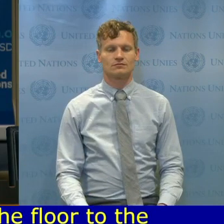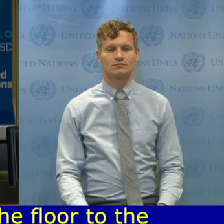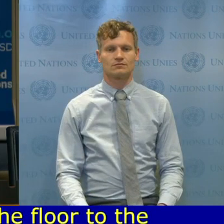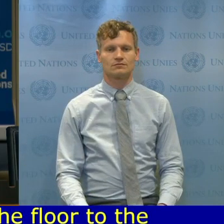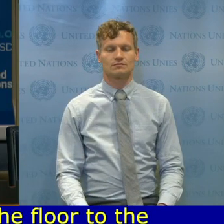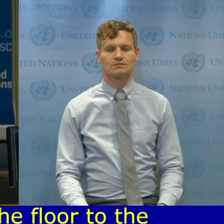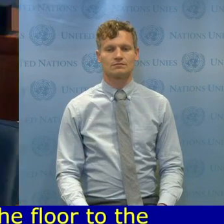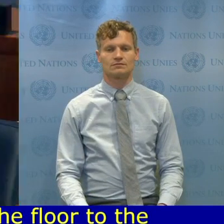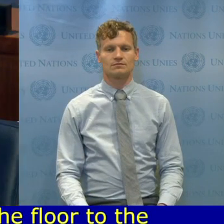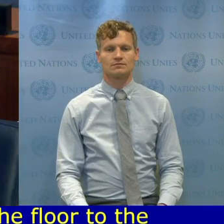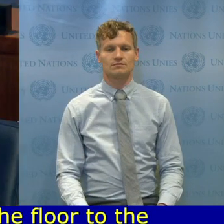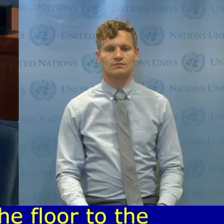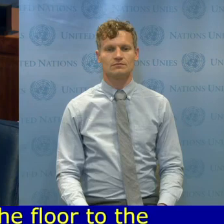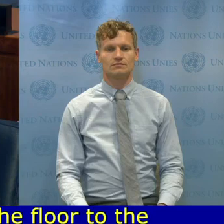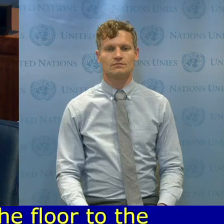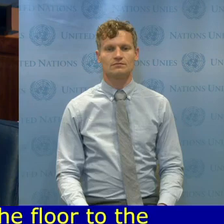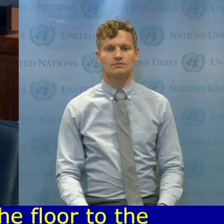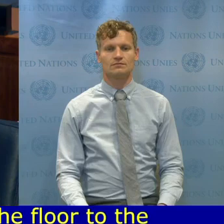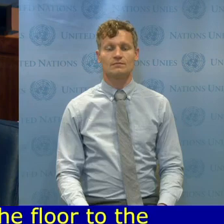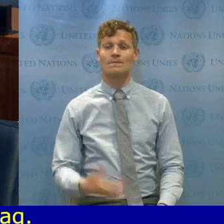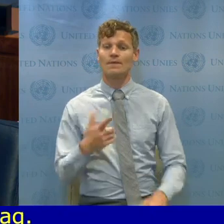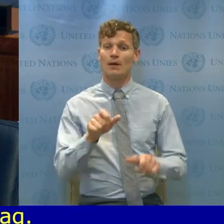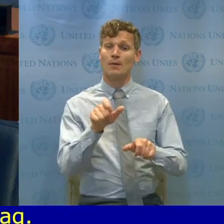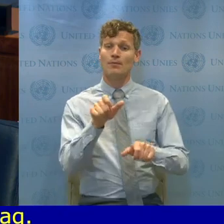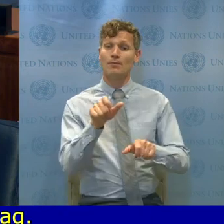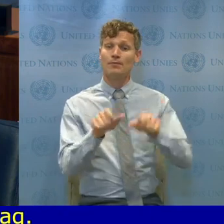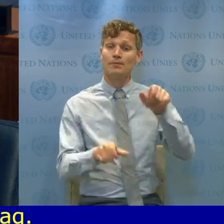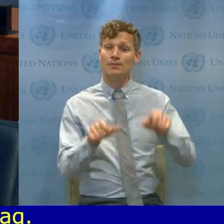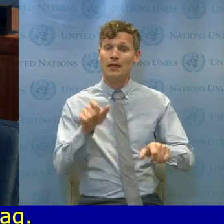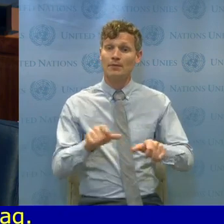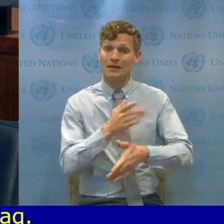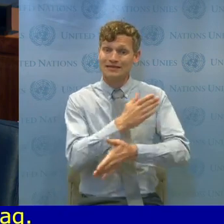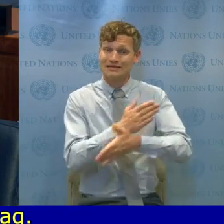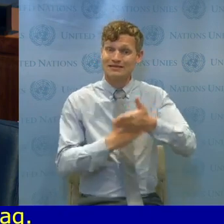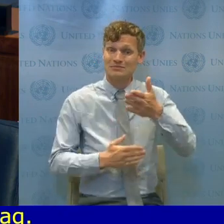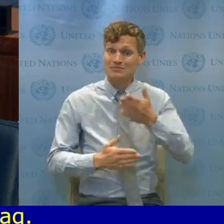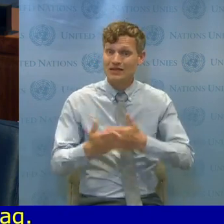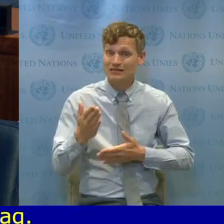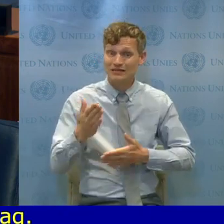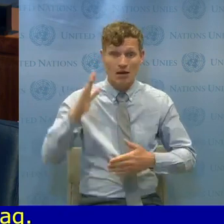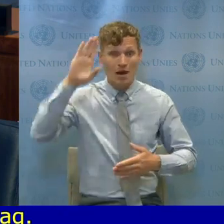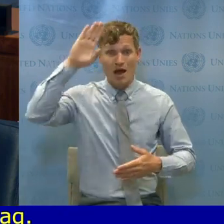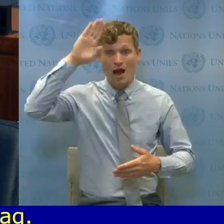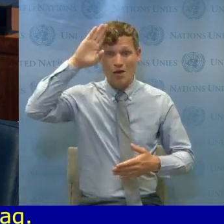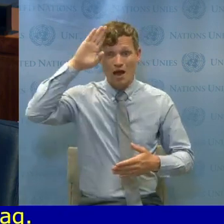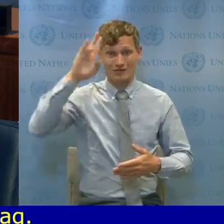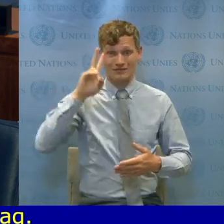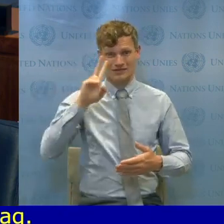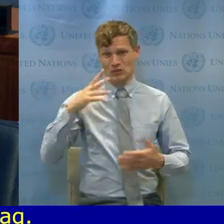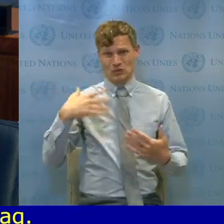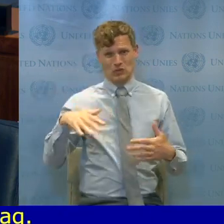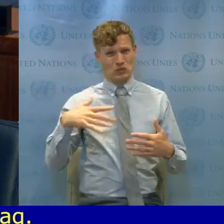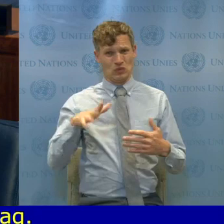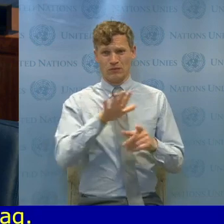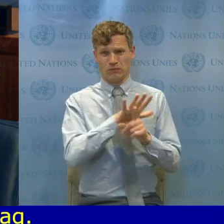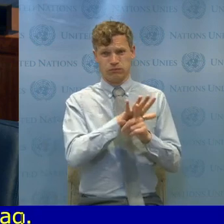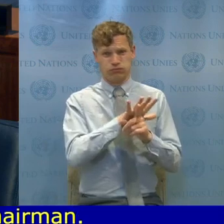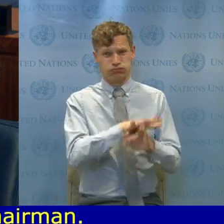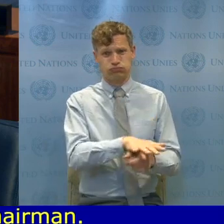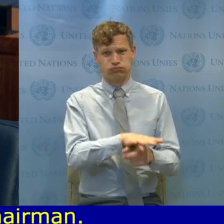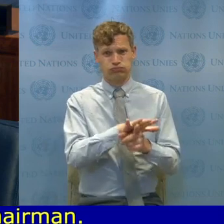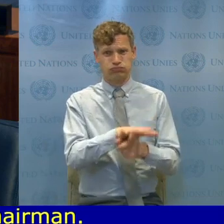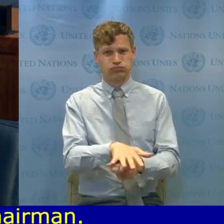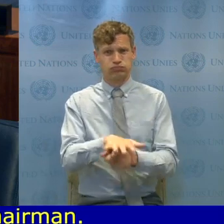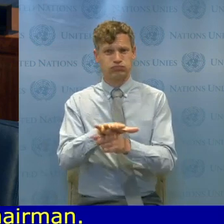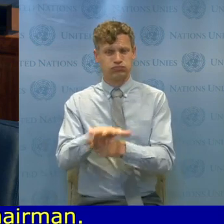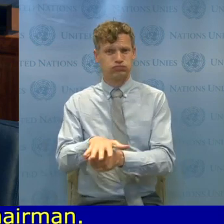Persons with disability are exposed to discrimination every day. They face obstacles that limit